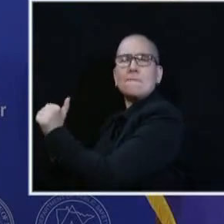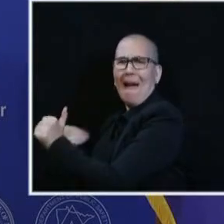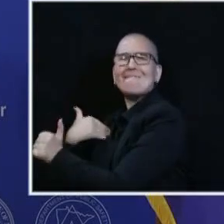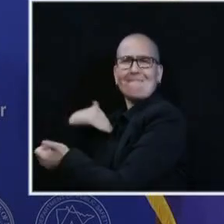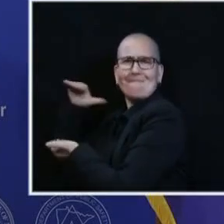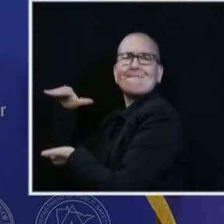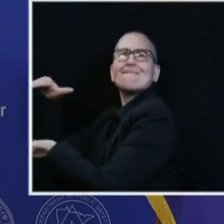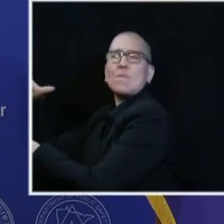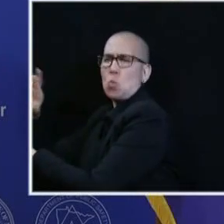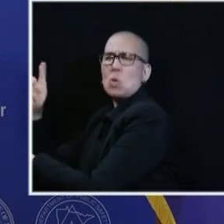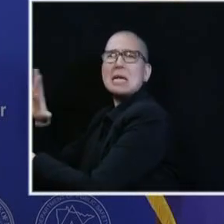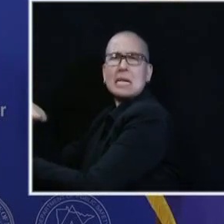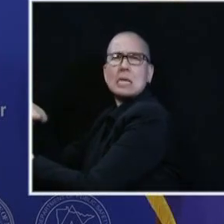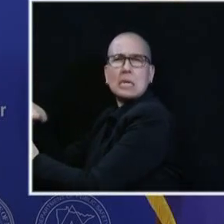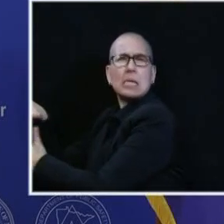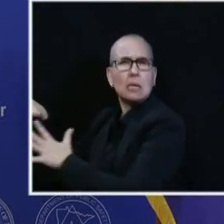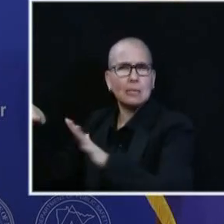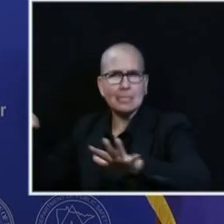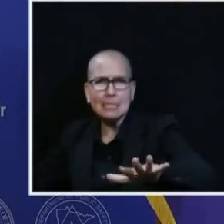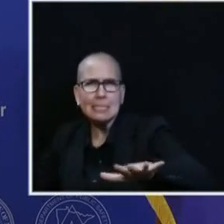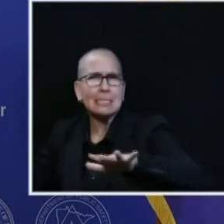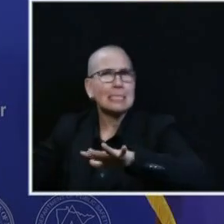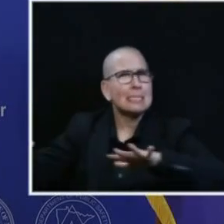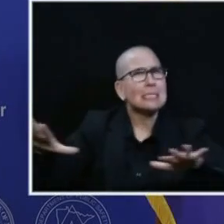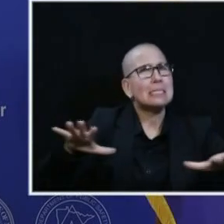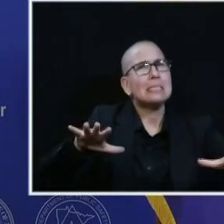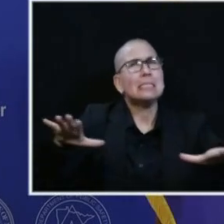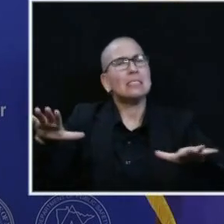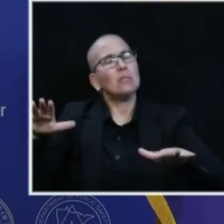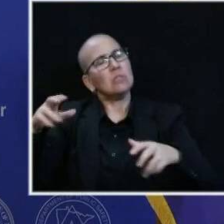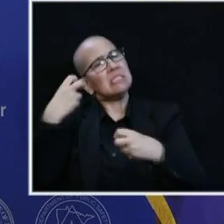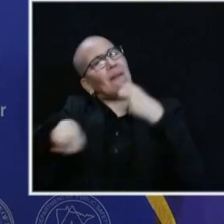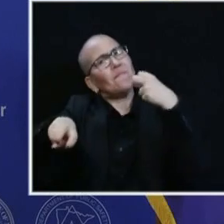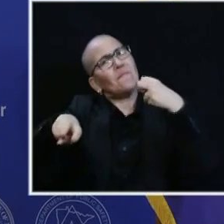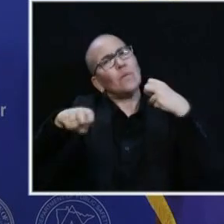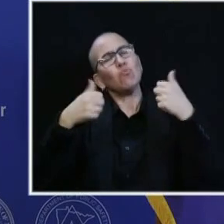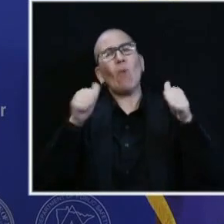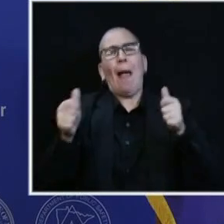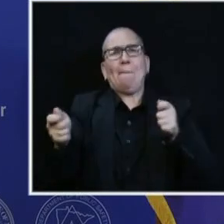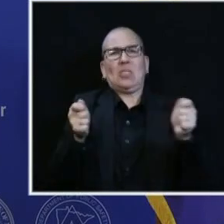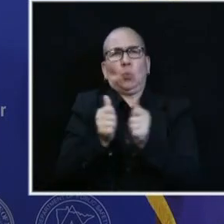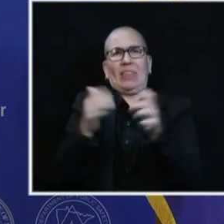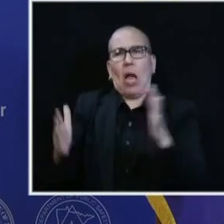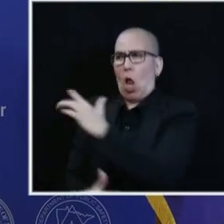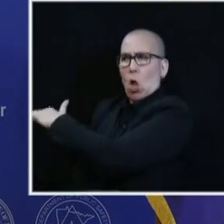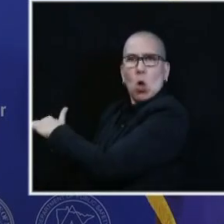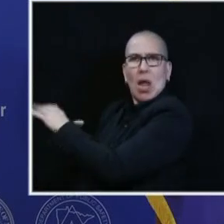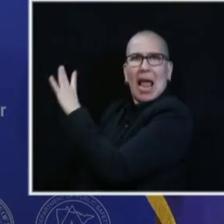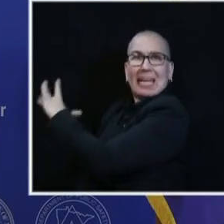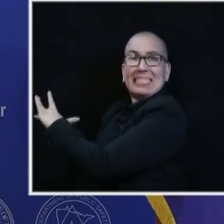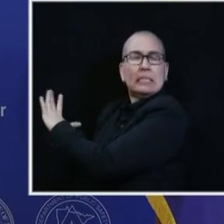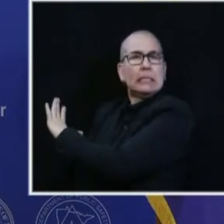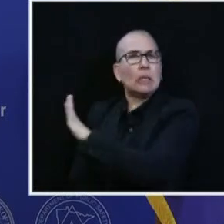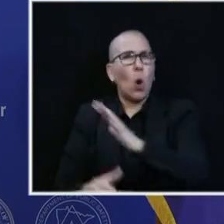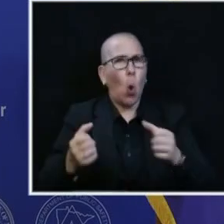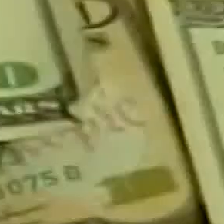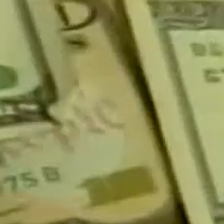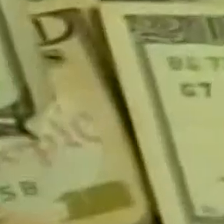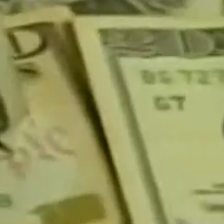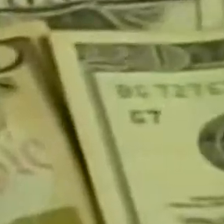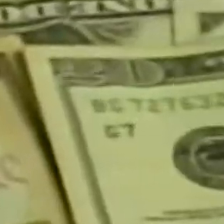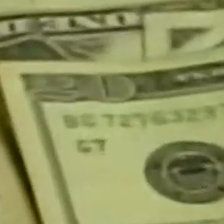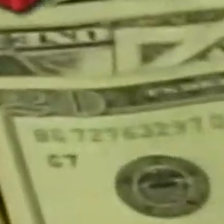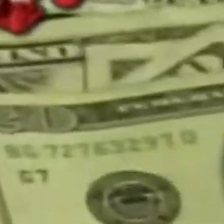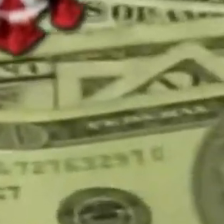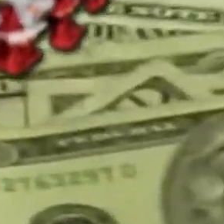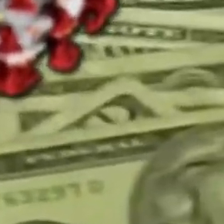I understand that these decisions will not be easy and many difficult decisions lie ahead, but we've entered this crisis with some budget tools to manage.